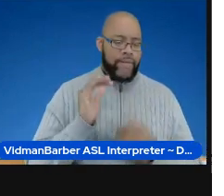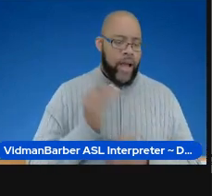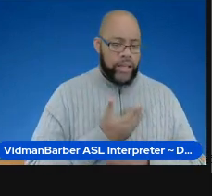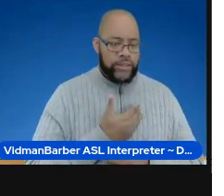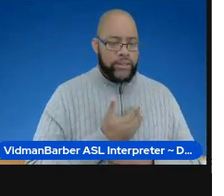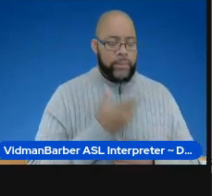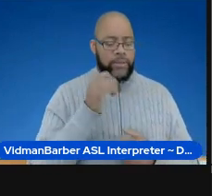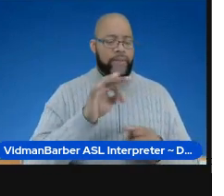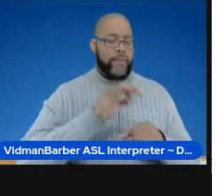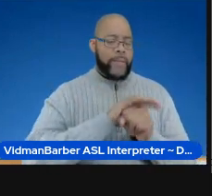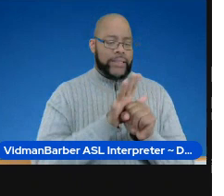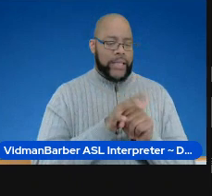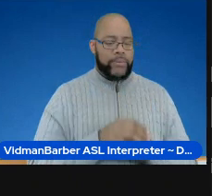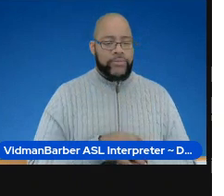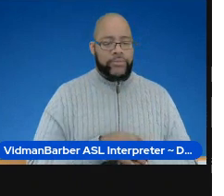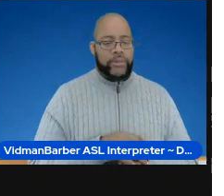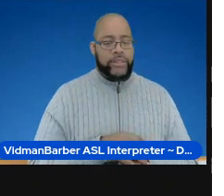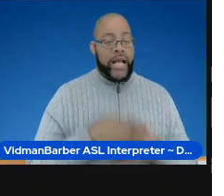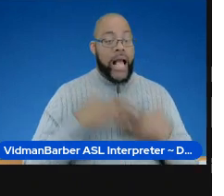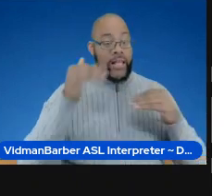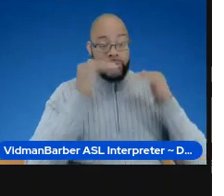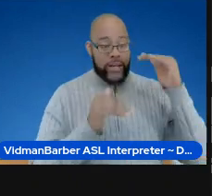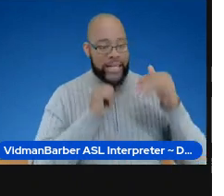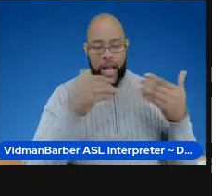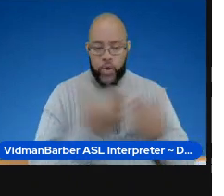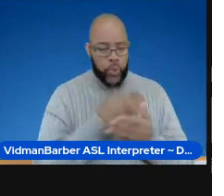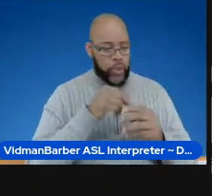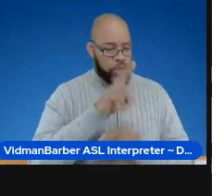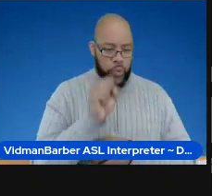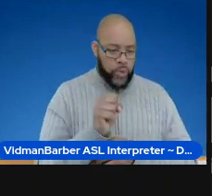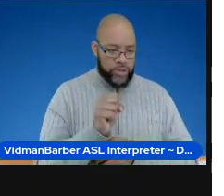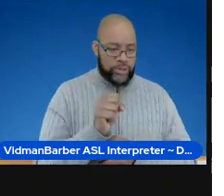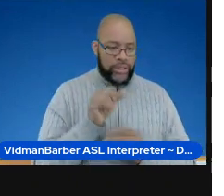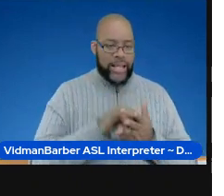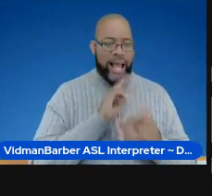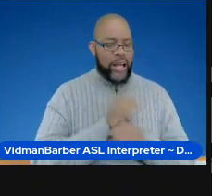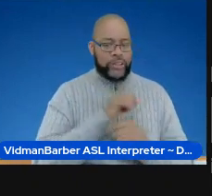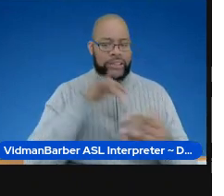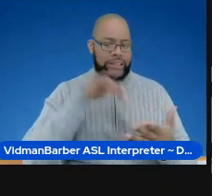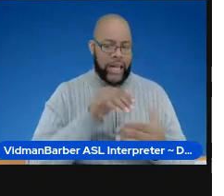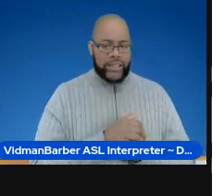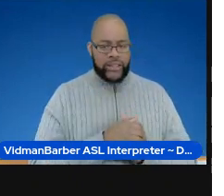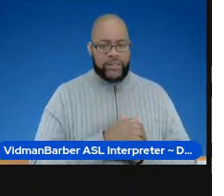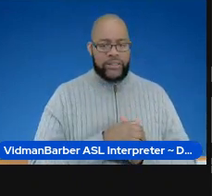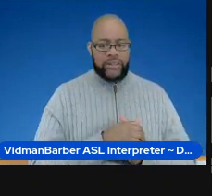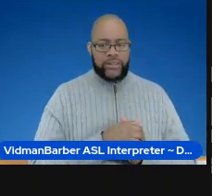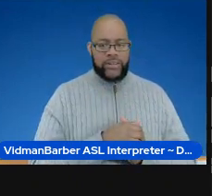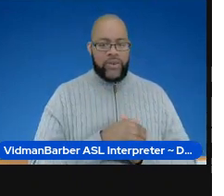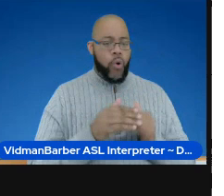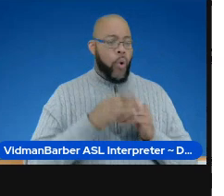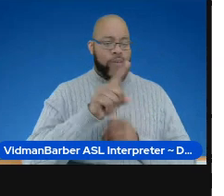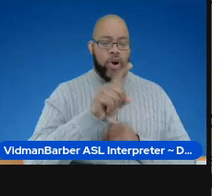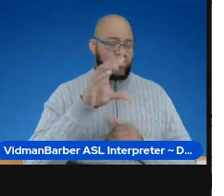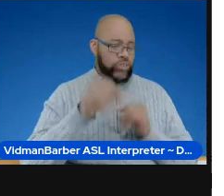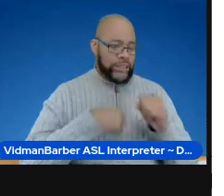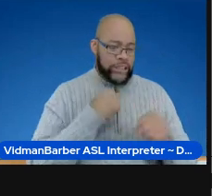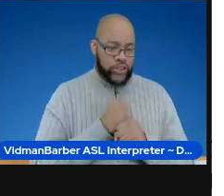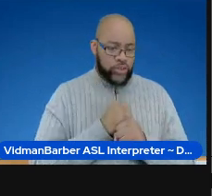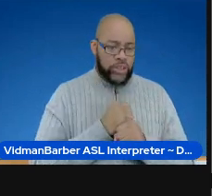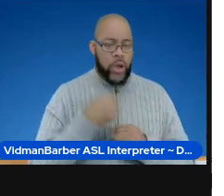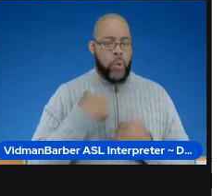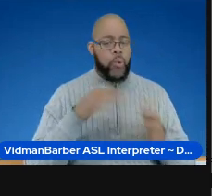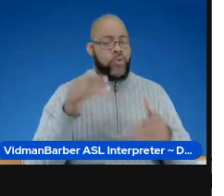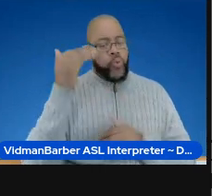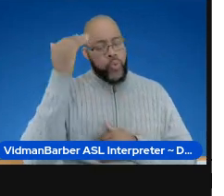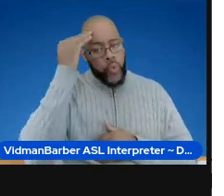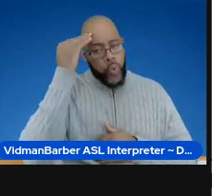to the pandemic. And health disparities isn't something new within the United States. It's actually been studied for over 100 years, and we